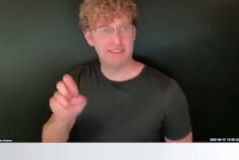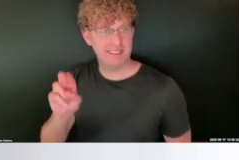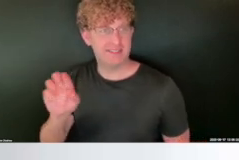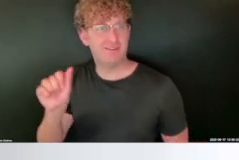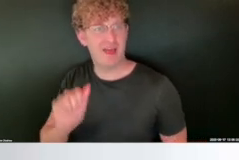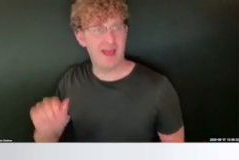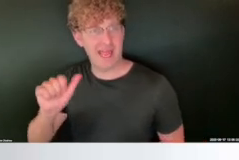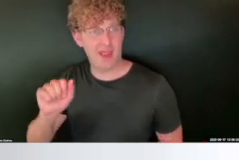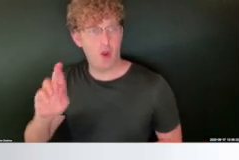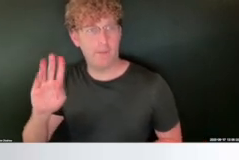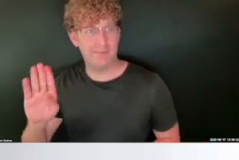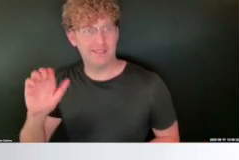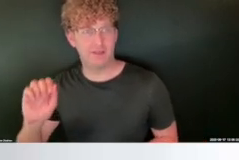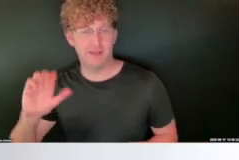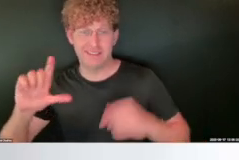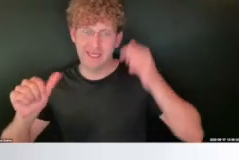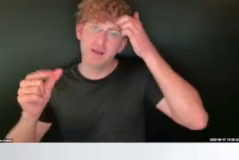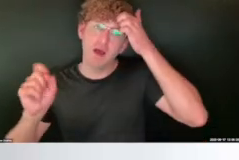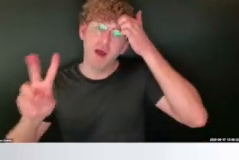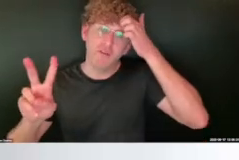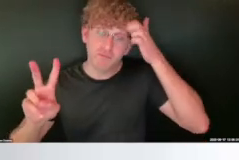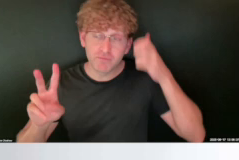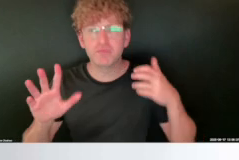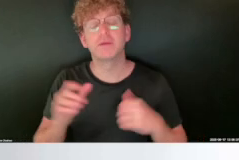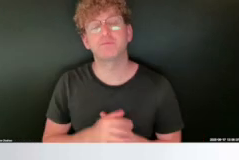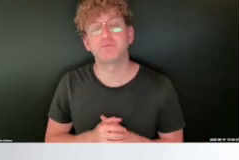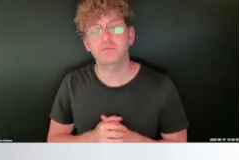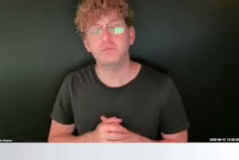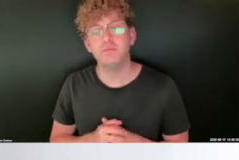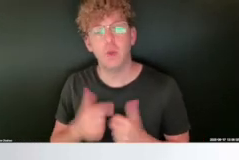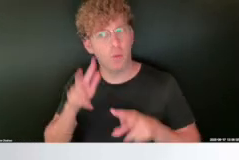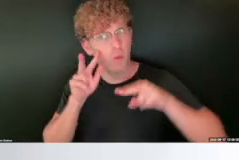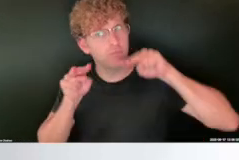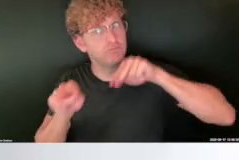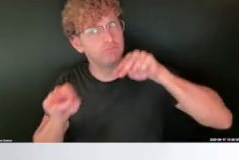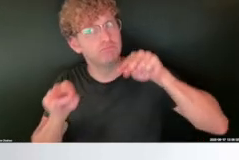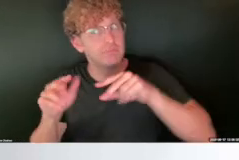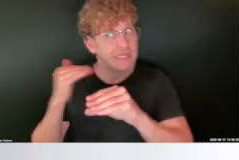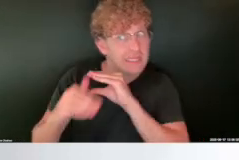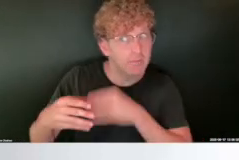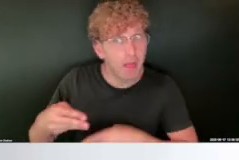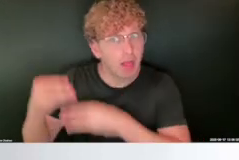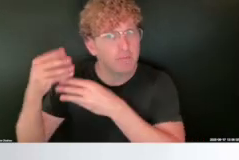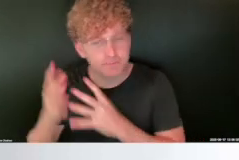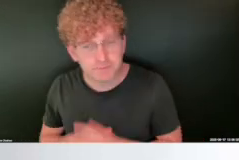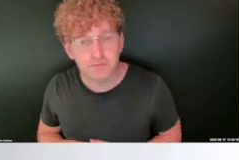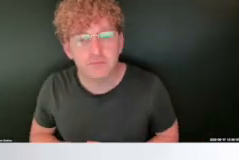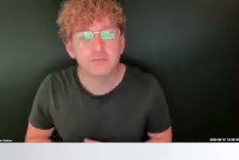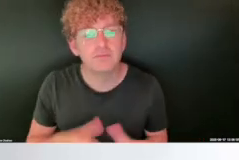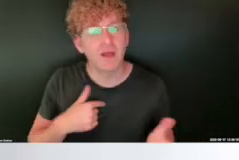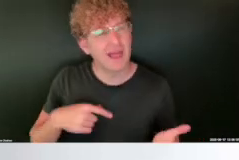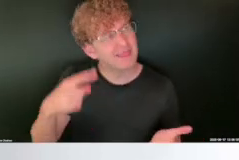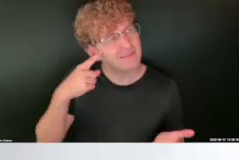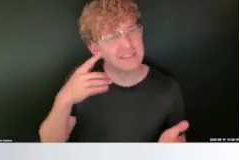cleantransportationincentives@arb.ca.gov or GOV. And we'll keep an eye on that inbox. And I believe staff already dropped the